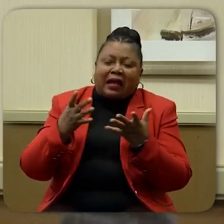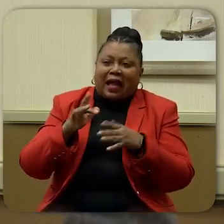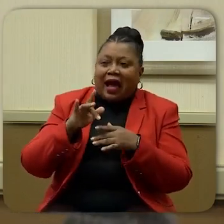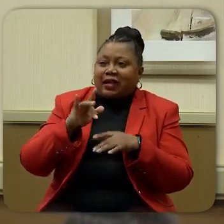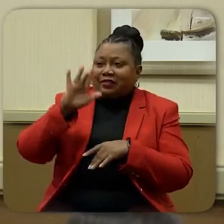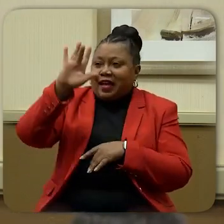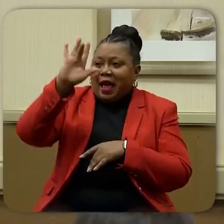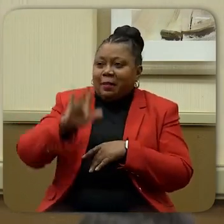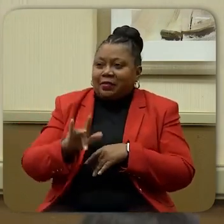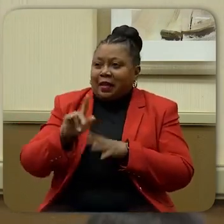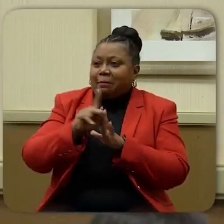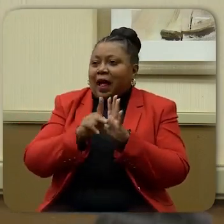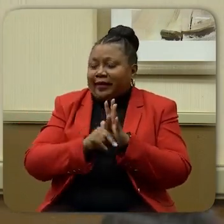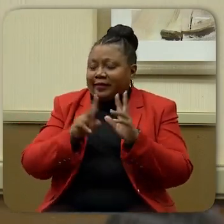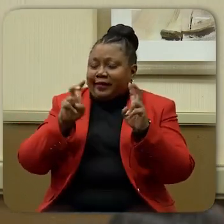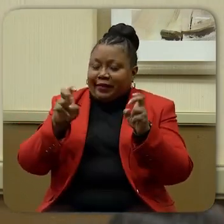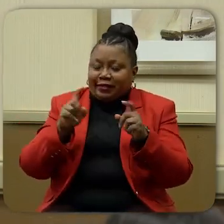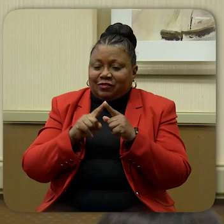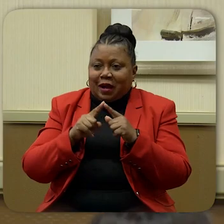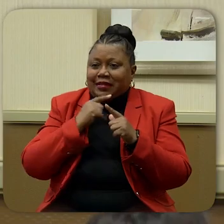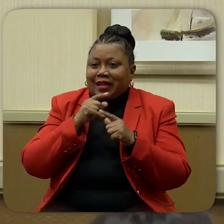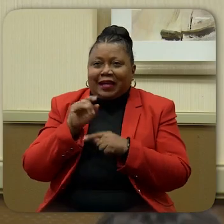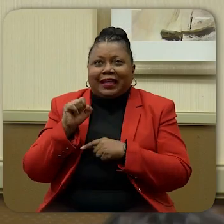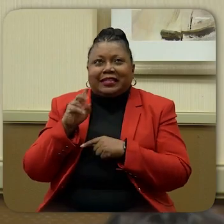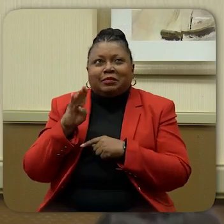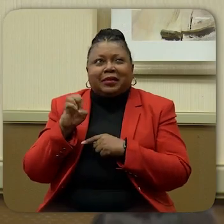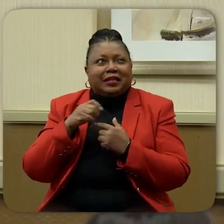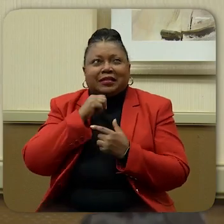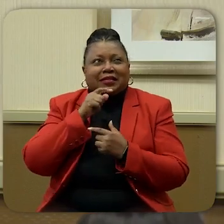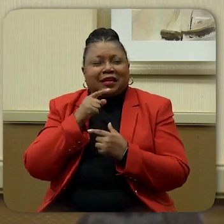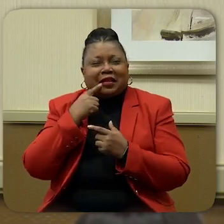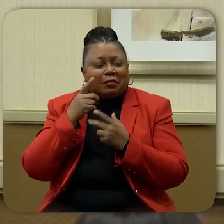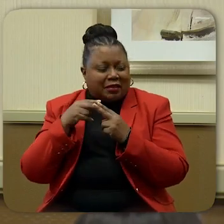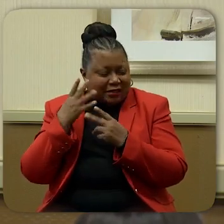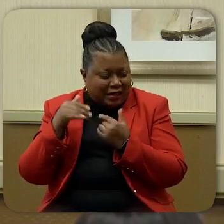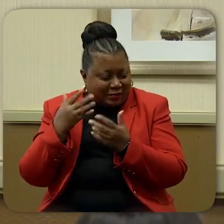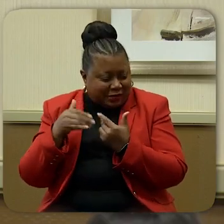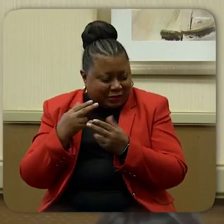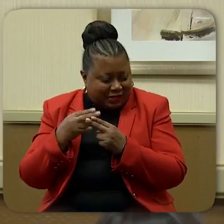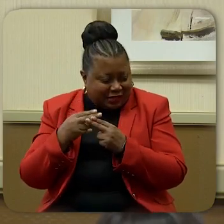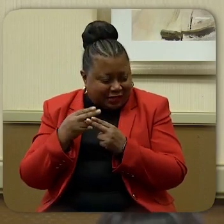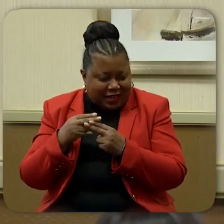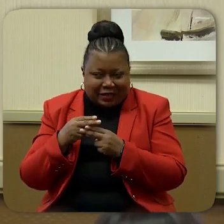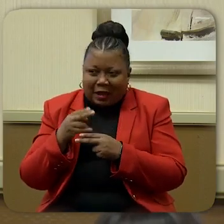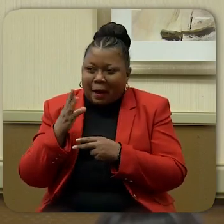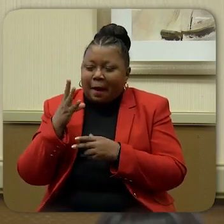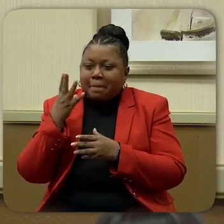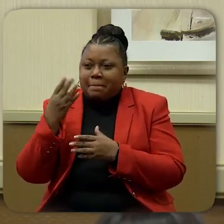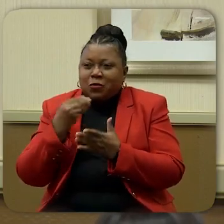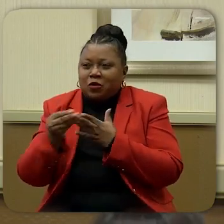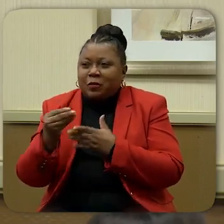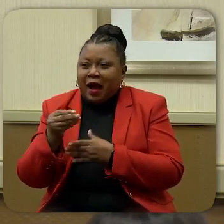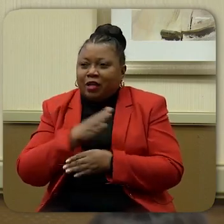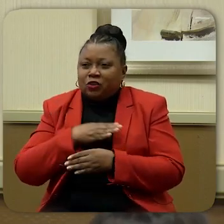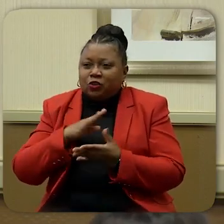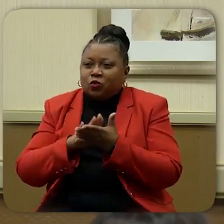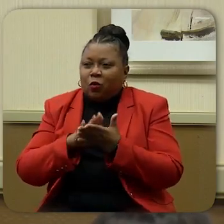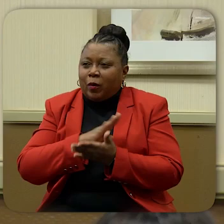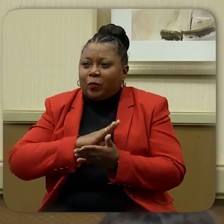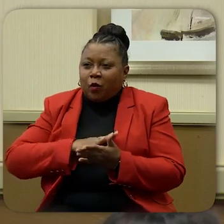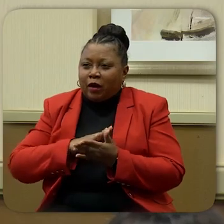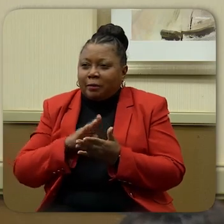blanket policies from, it's not ISB, it's, do you know what I'm talking about? Where you buy school board policies,